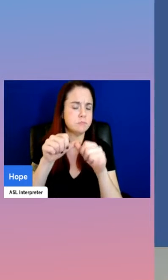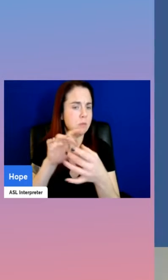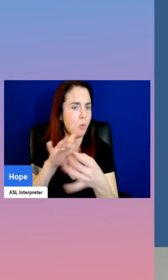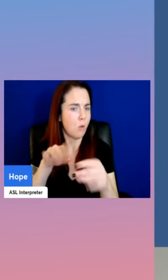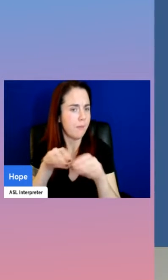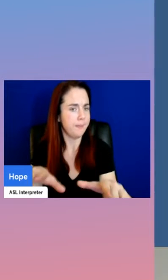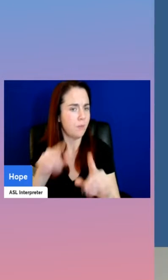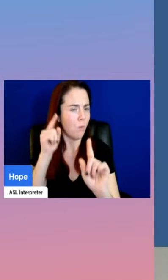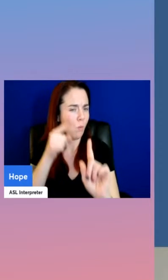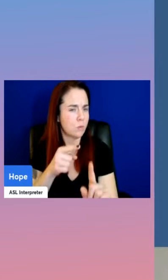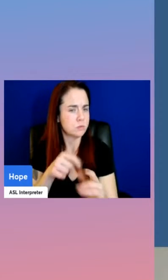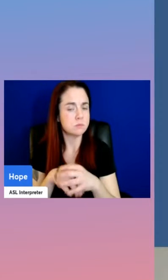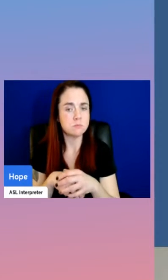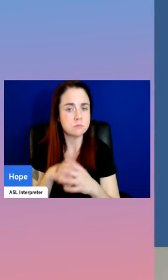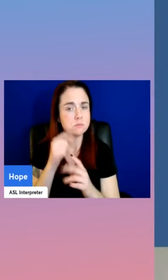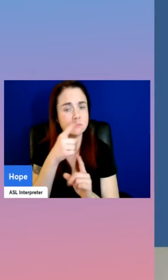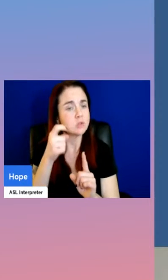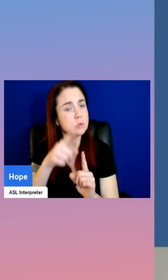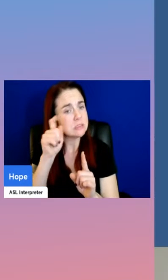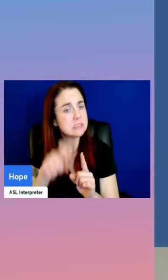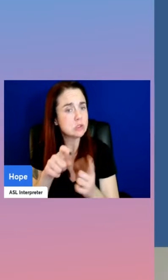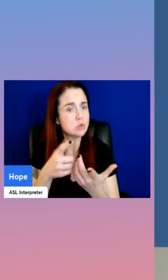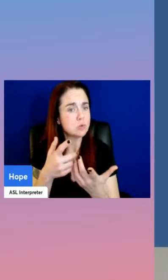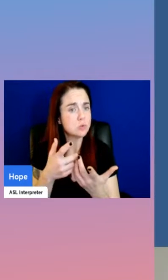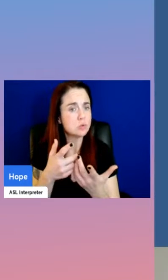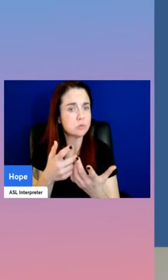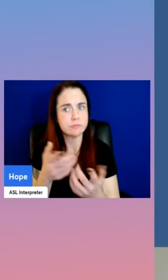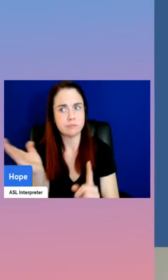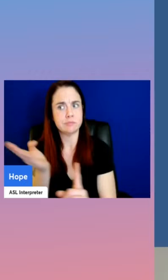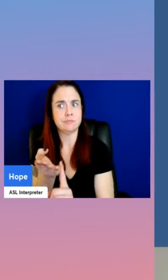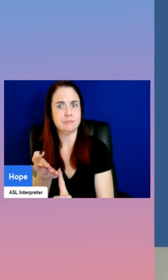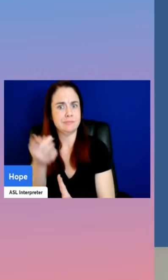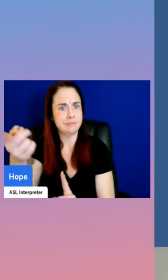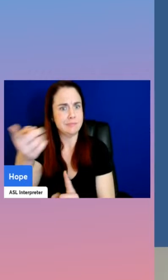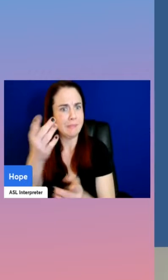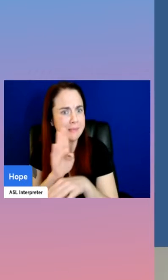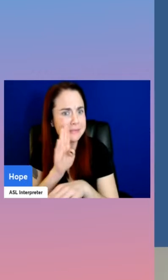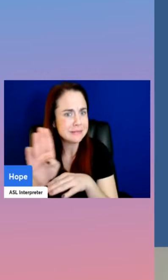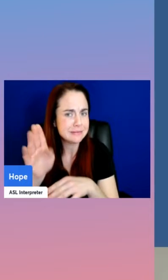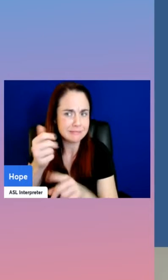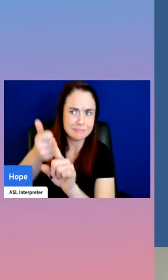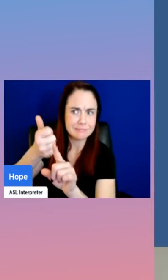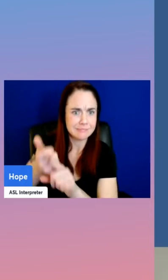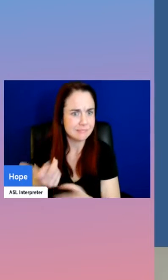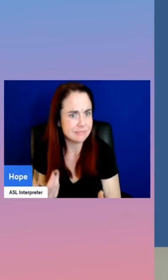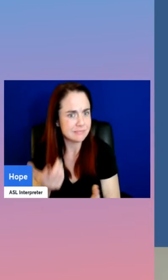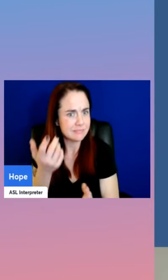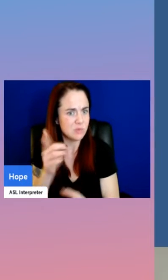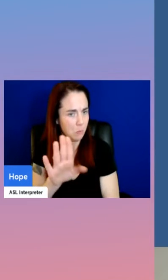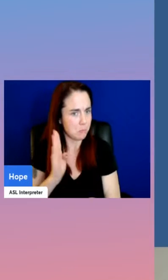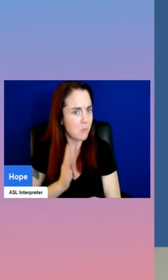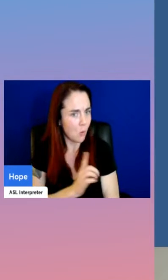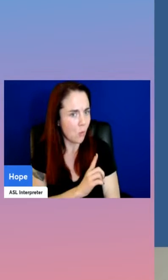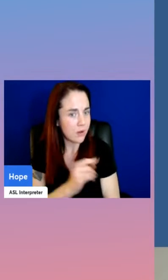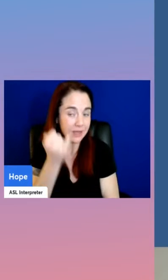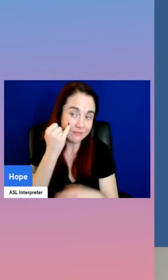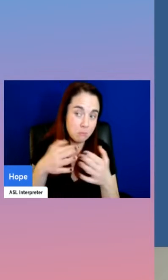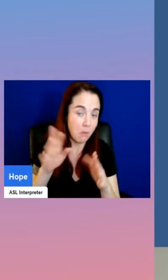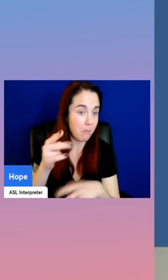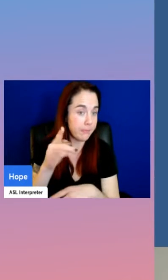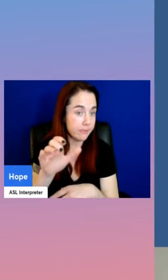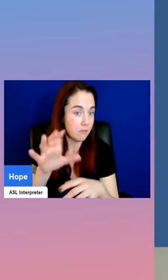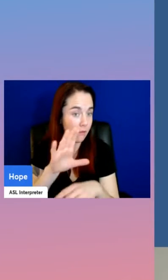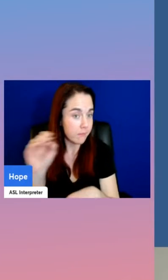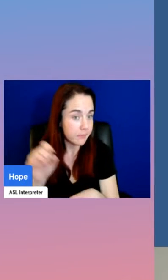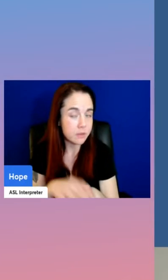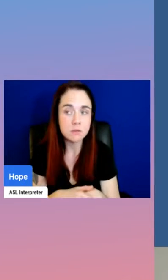Because you'll need to get buy-in from the business too. You'll need to get buy-in from your board if you're in a public company. You'll need